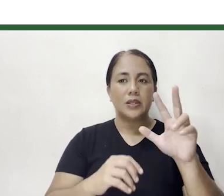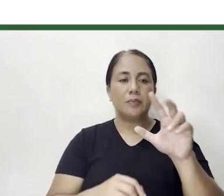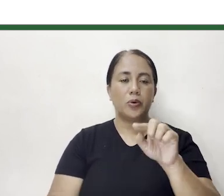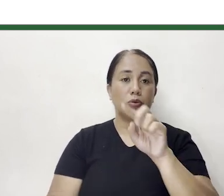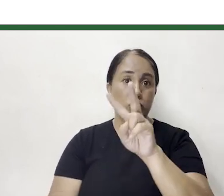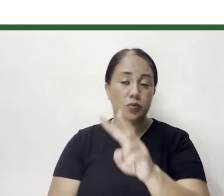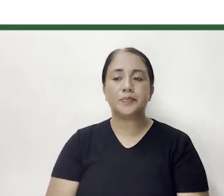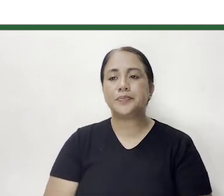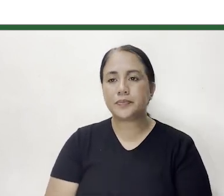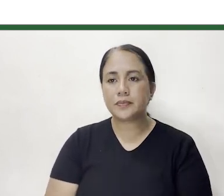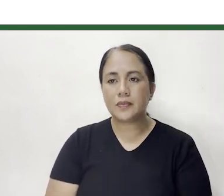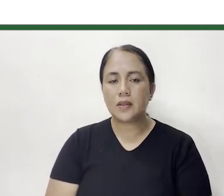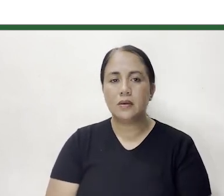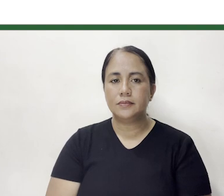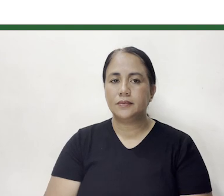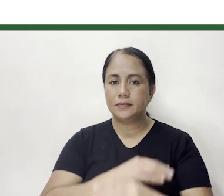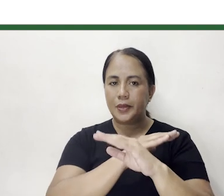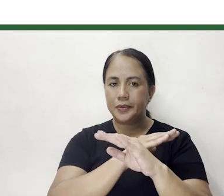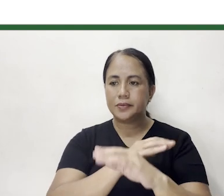Topic number 3.2.